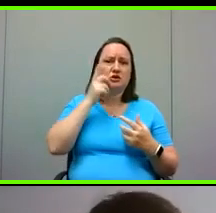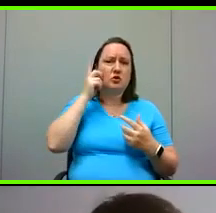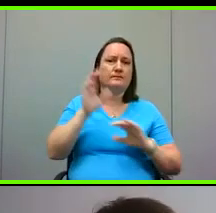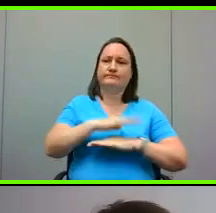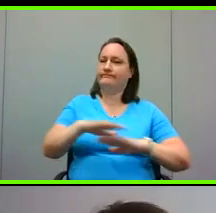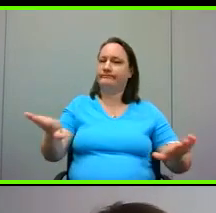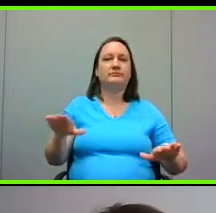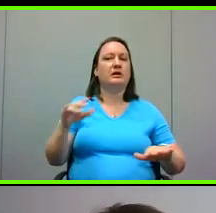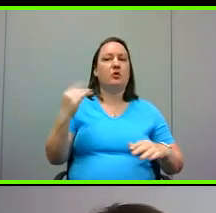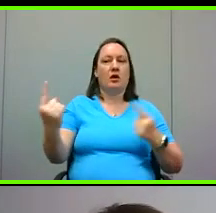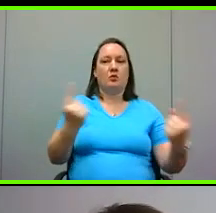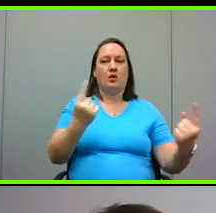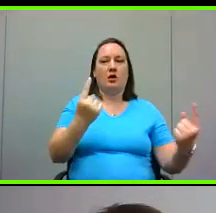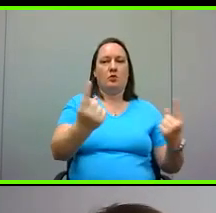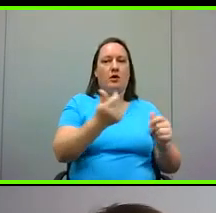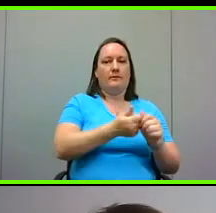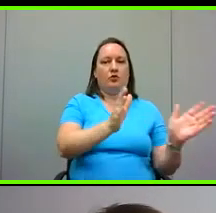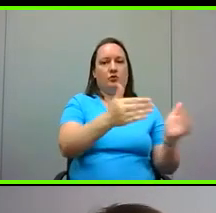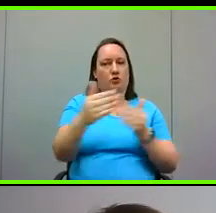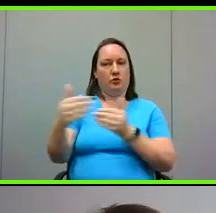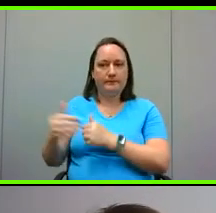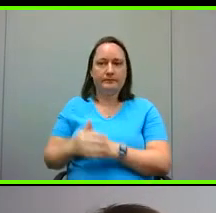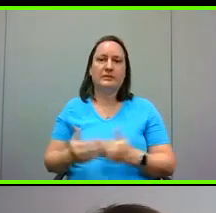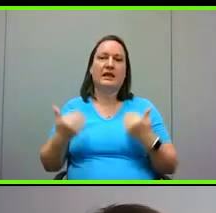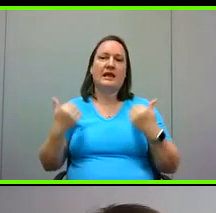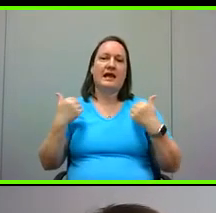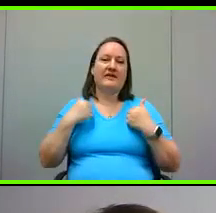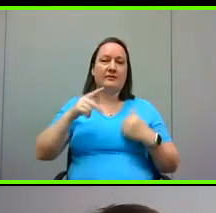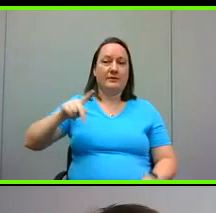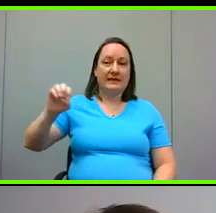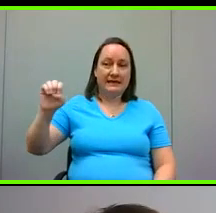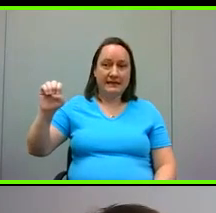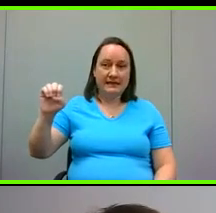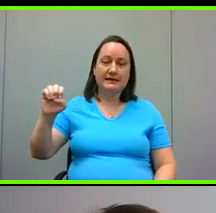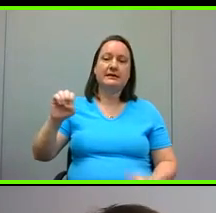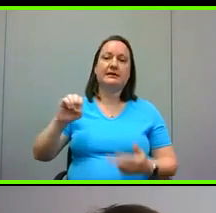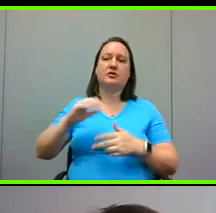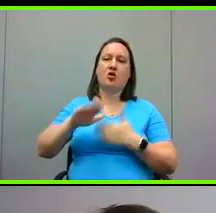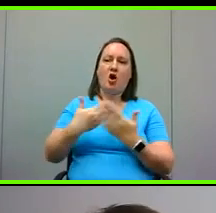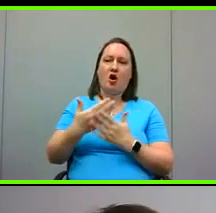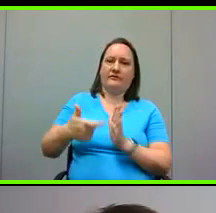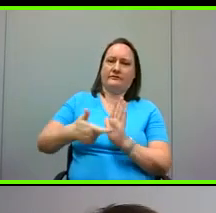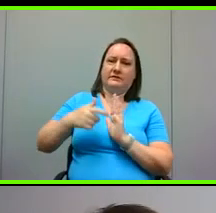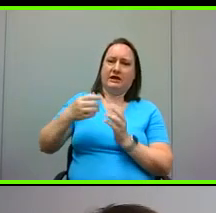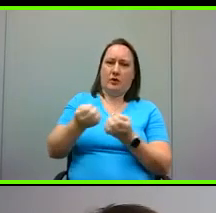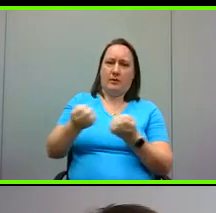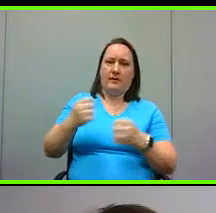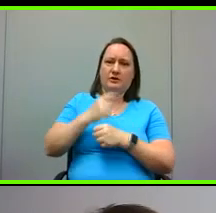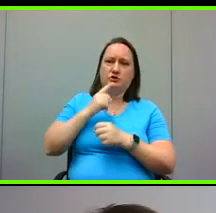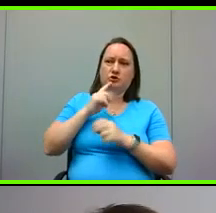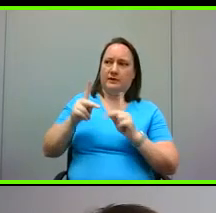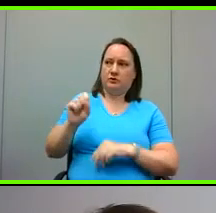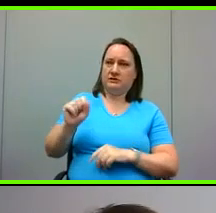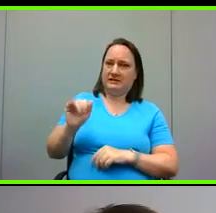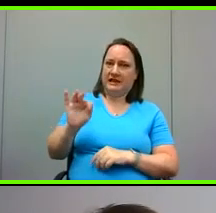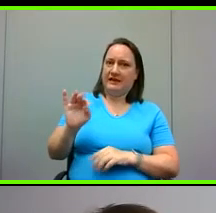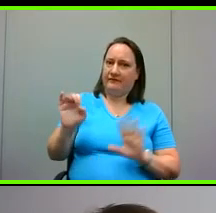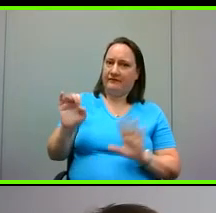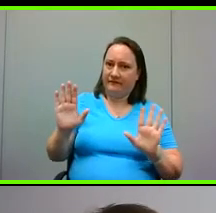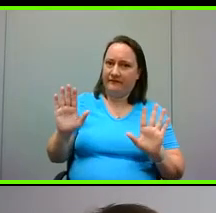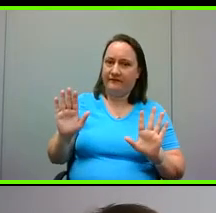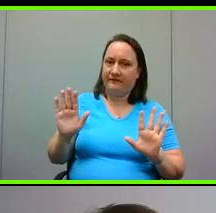have PPE and all the necessary equipment to make sure that people are safe and sound. The last conversation we just had, I'll tell you, Friday